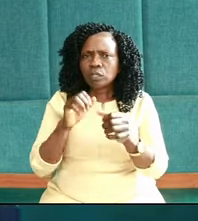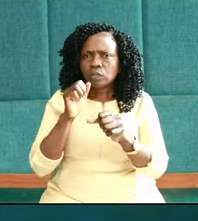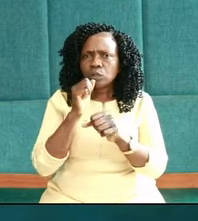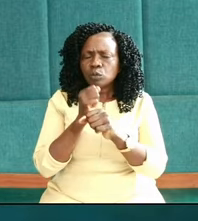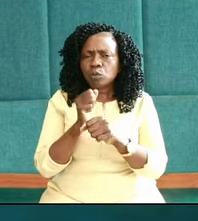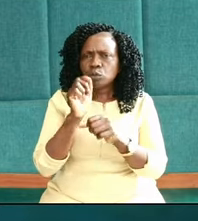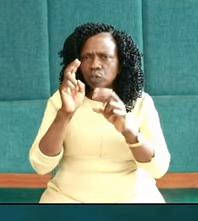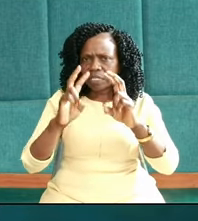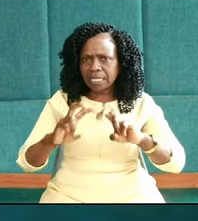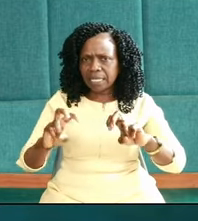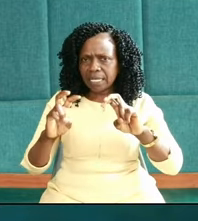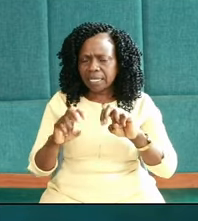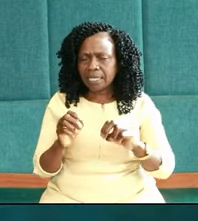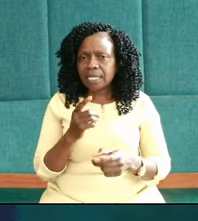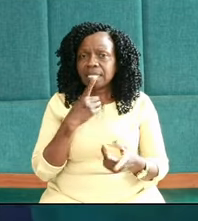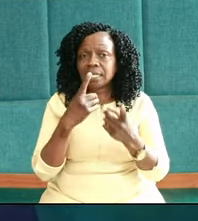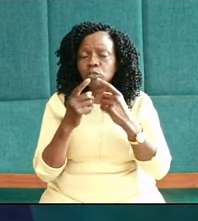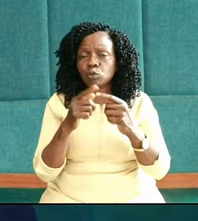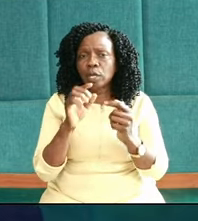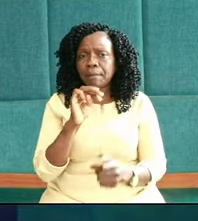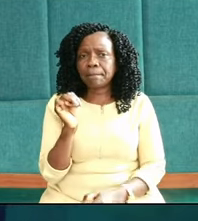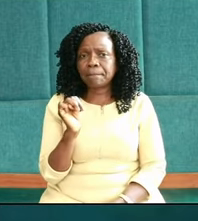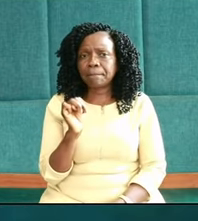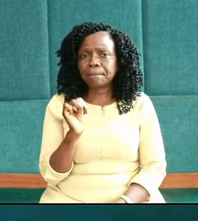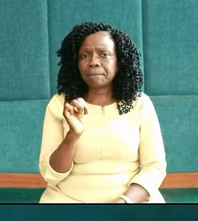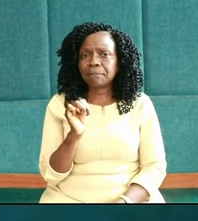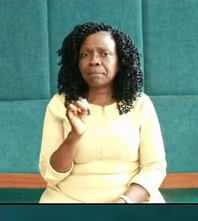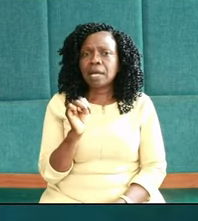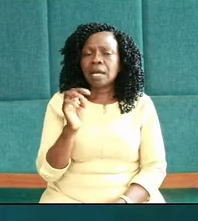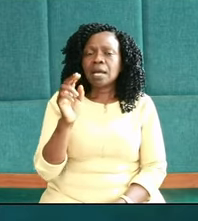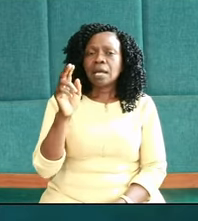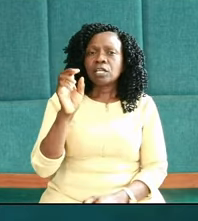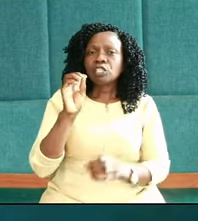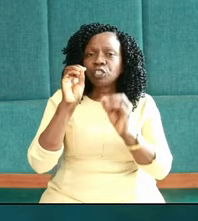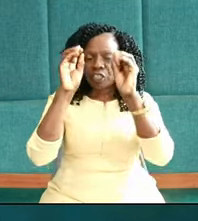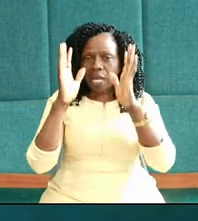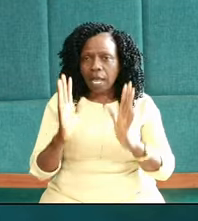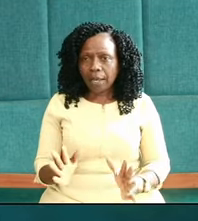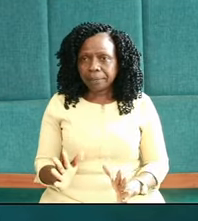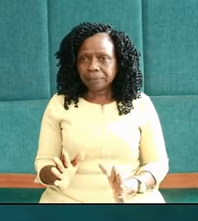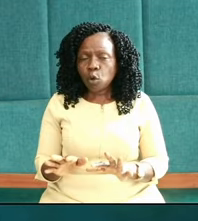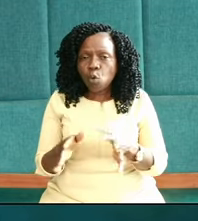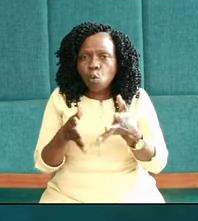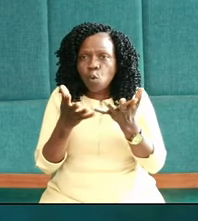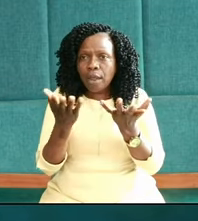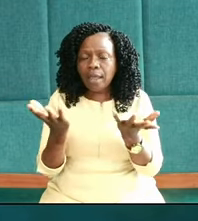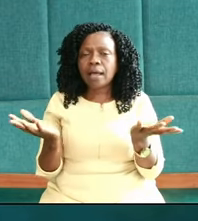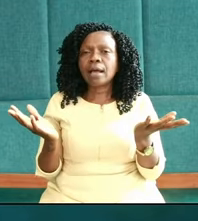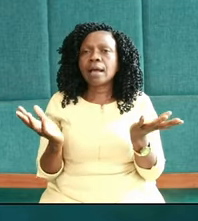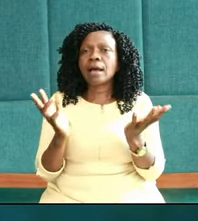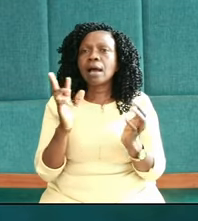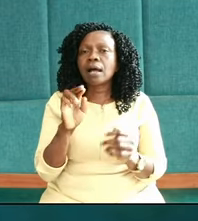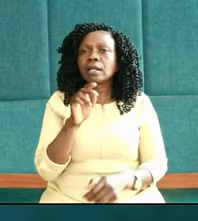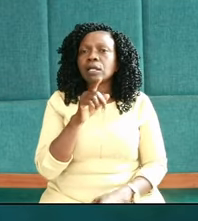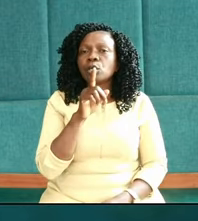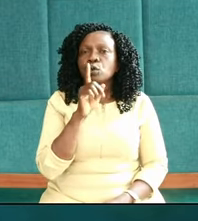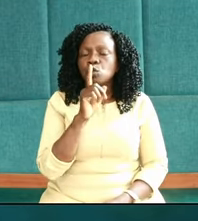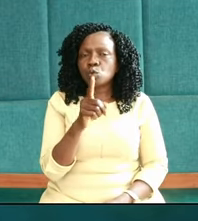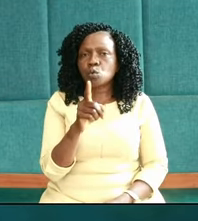seek?" They said to him, "Rabbi, where are